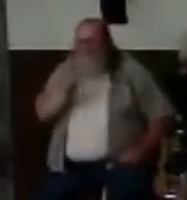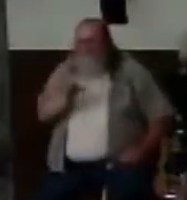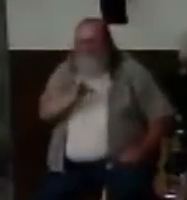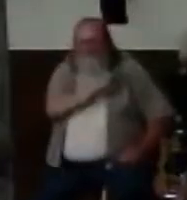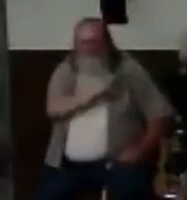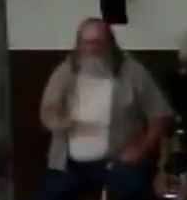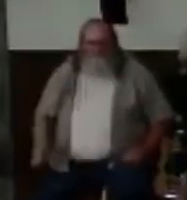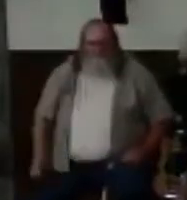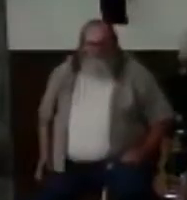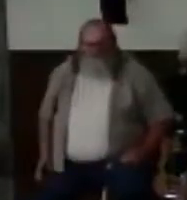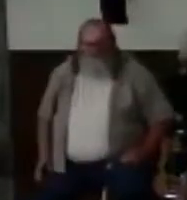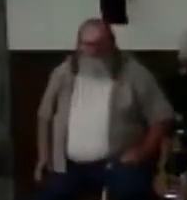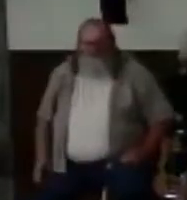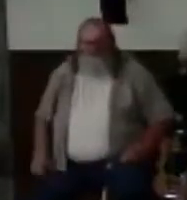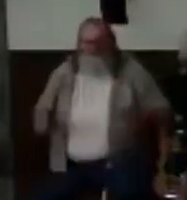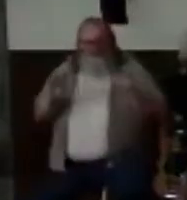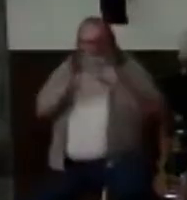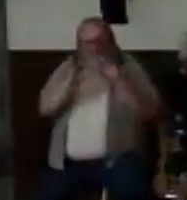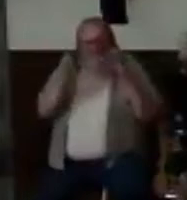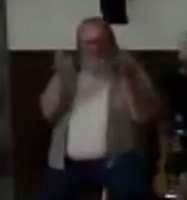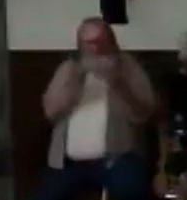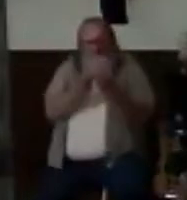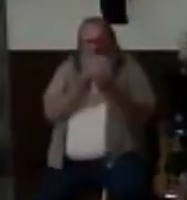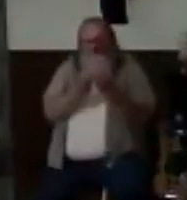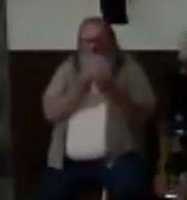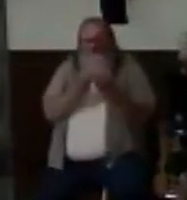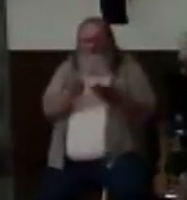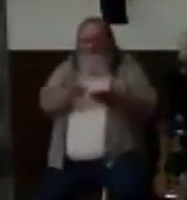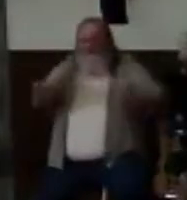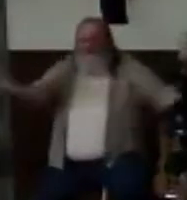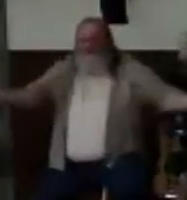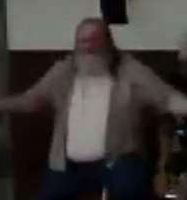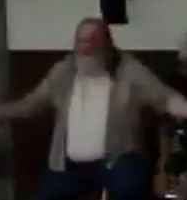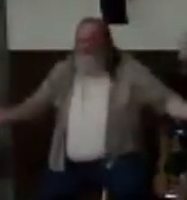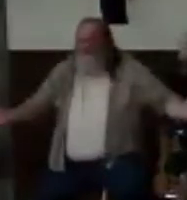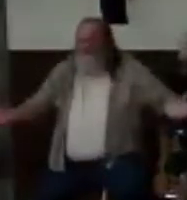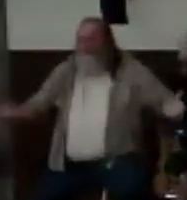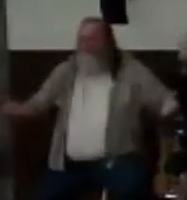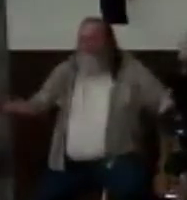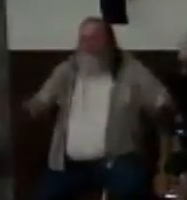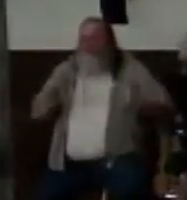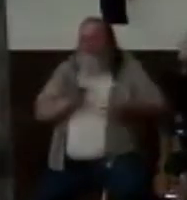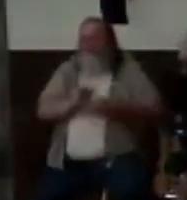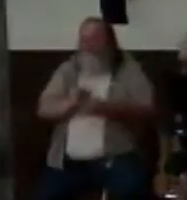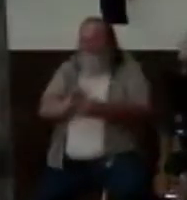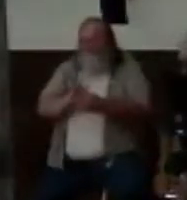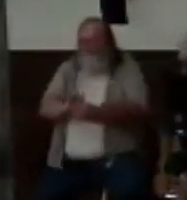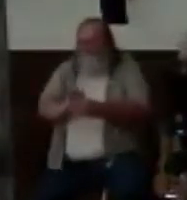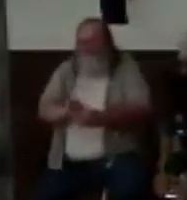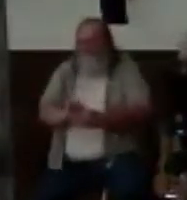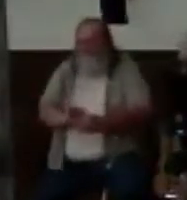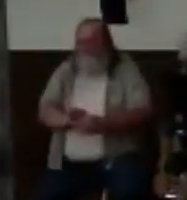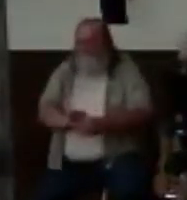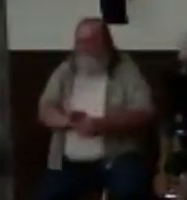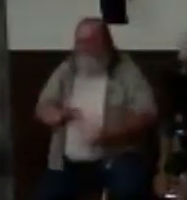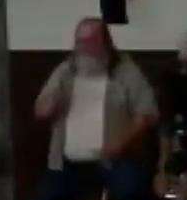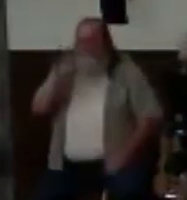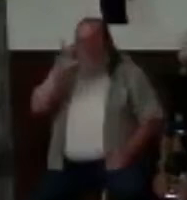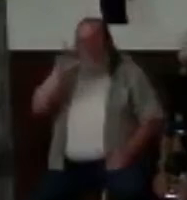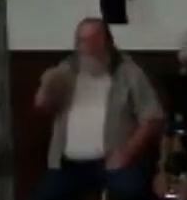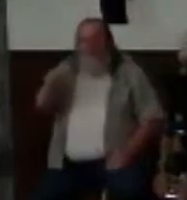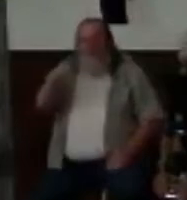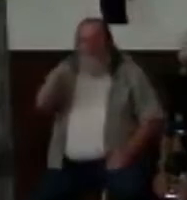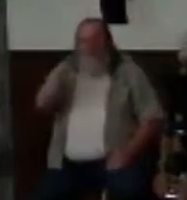culture all across Pennsylvania would just gather together and on one day say, all right, no denominational